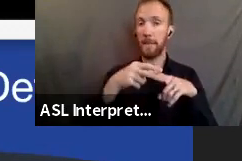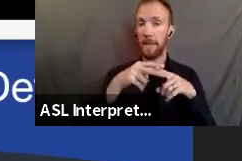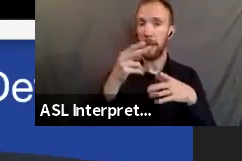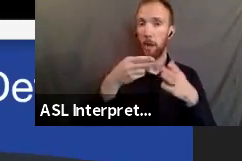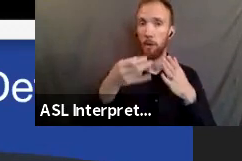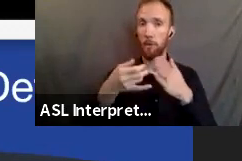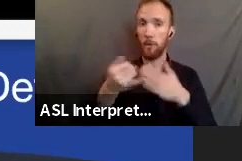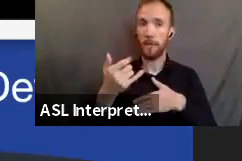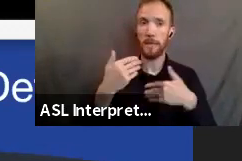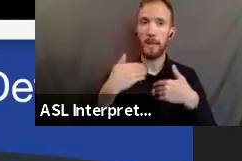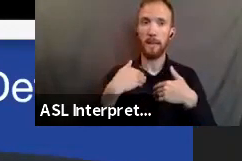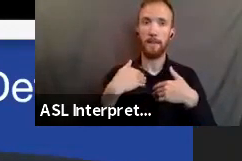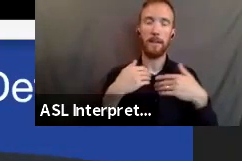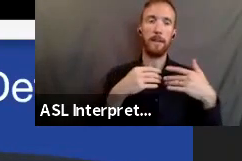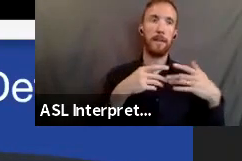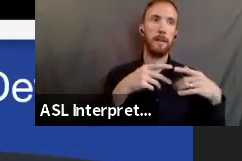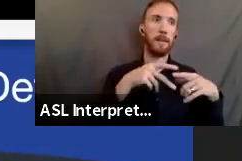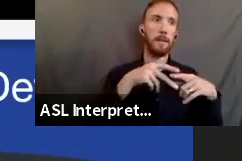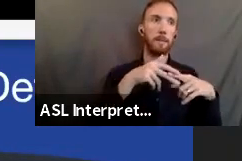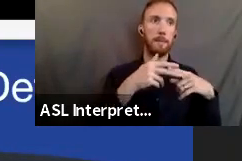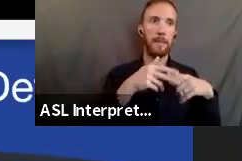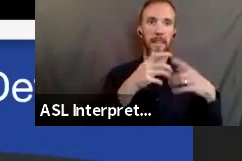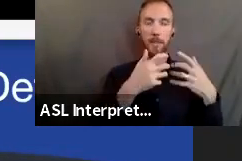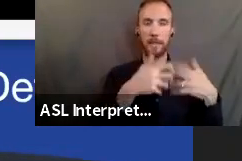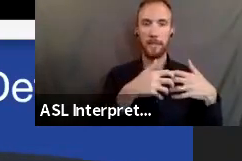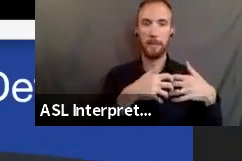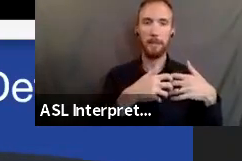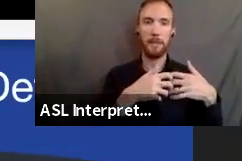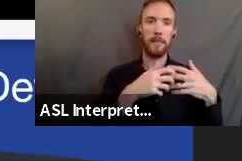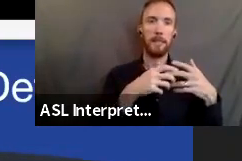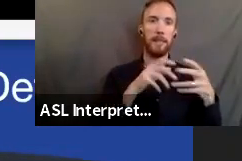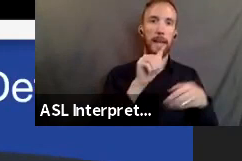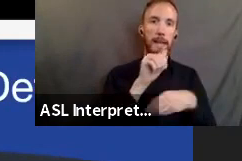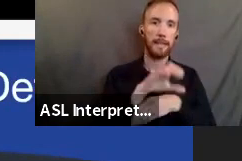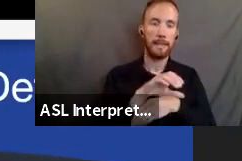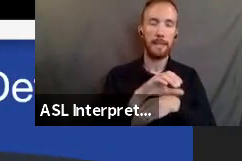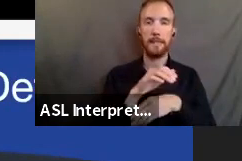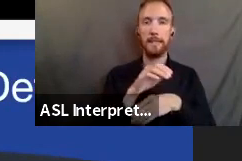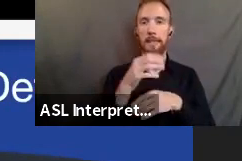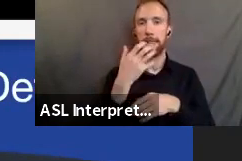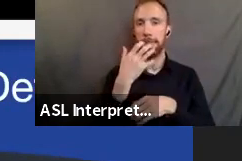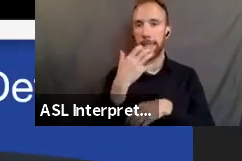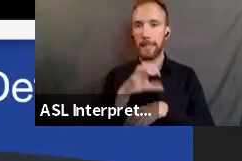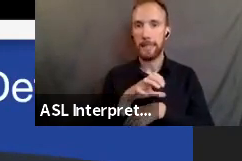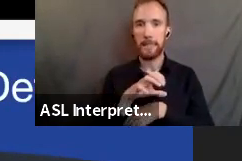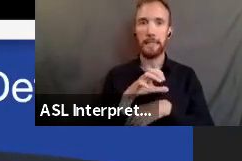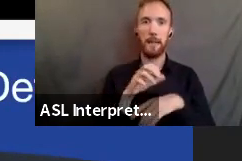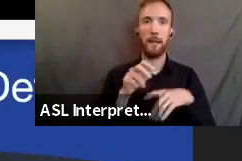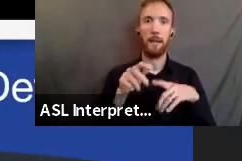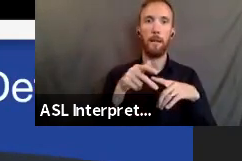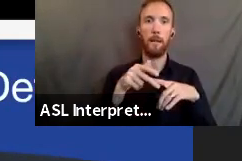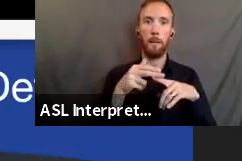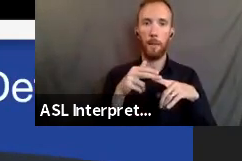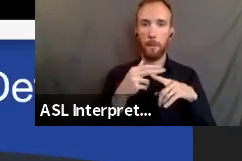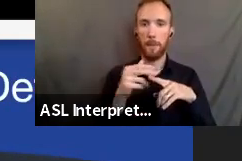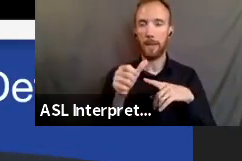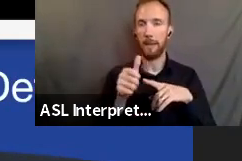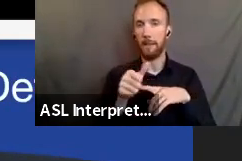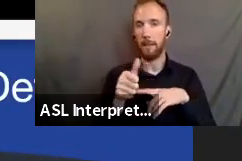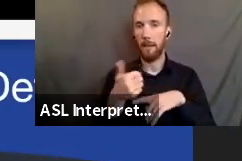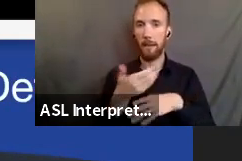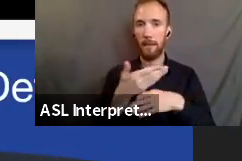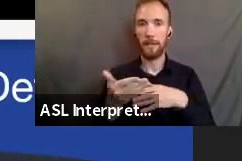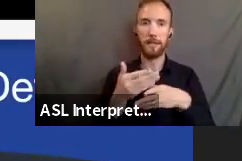systems essential heating and cooling associated electrical and plumbing infrastructure to improve the indoor thermal environment in our